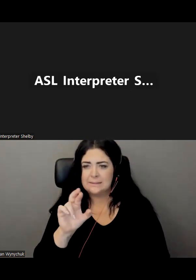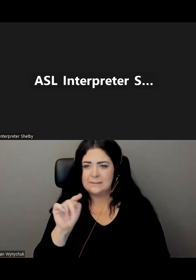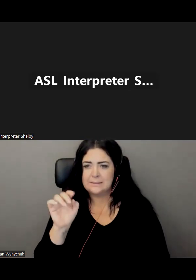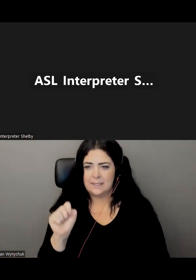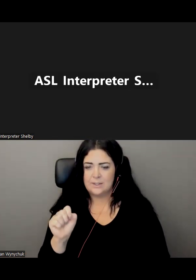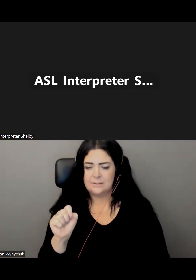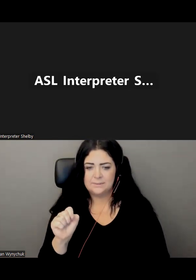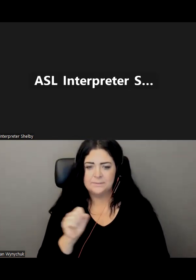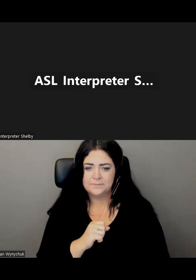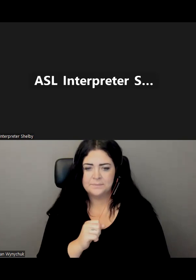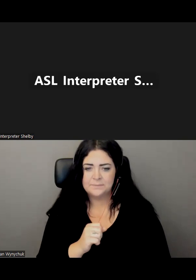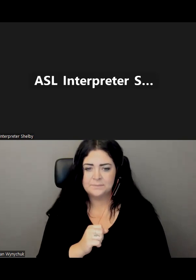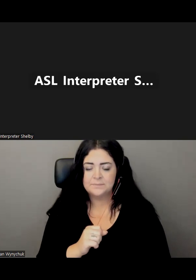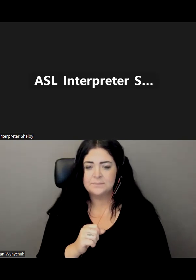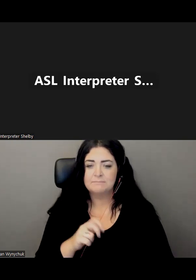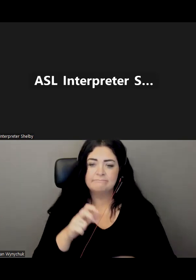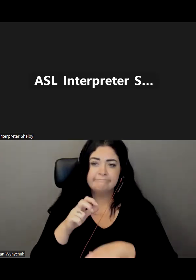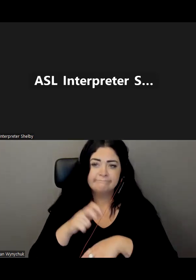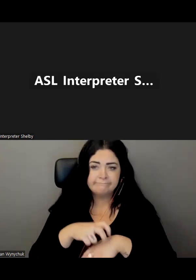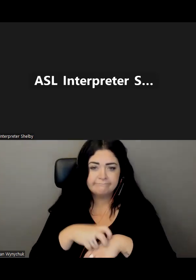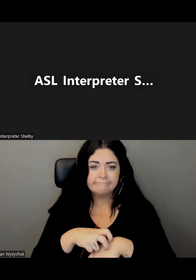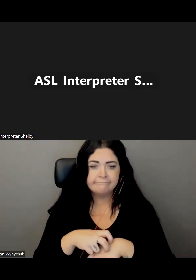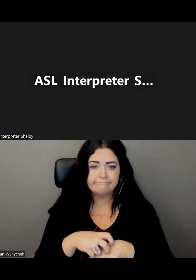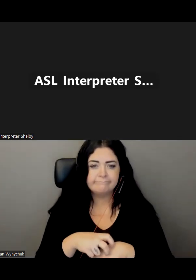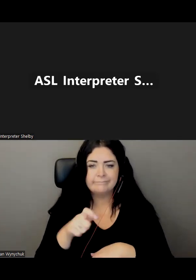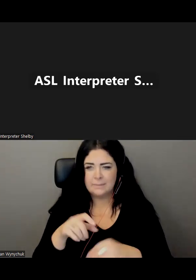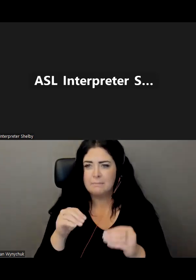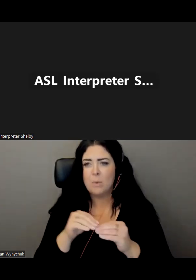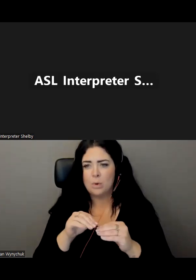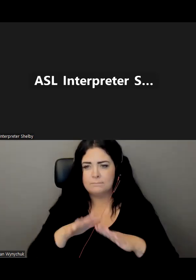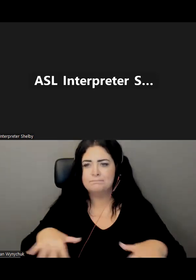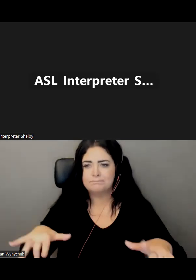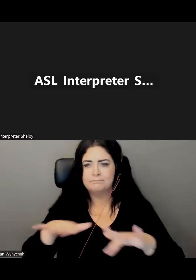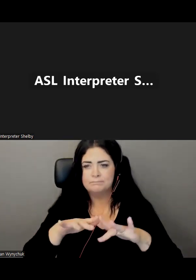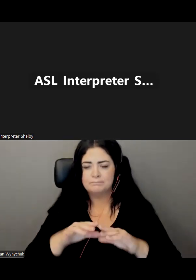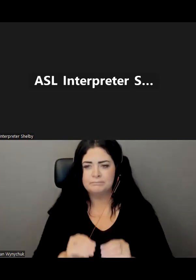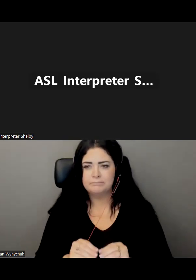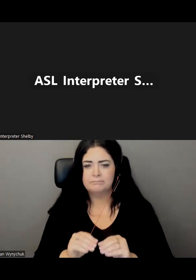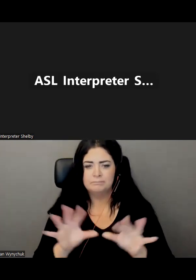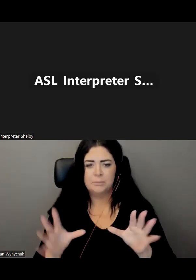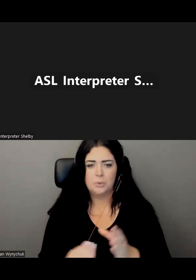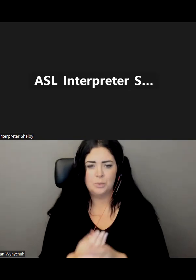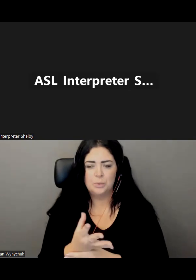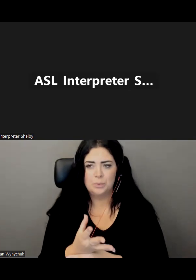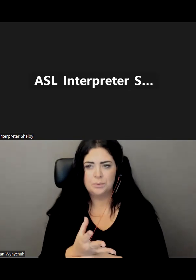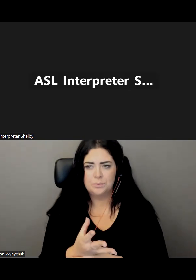ground. Things like potatoes, they will often need a lot more space and they need a lot